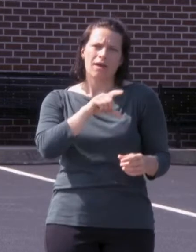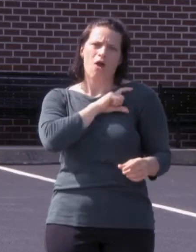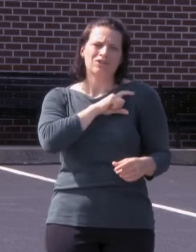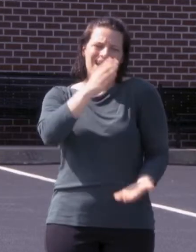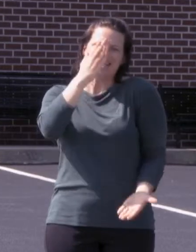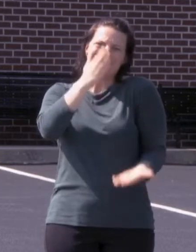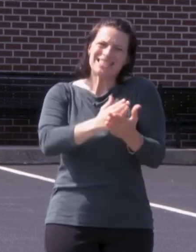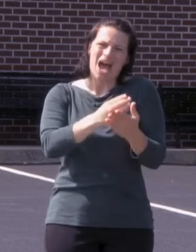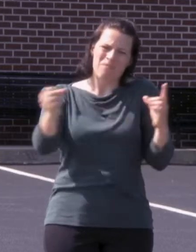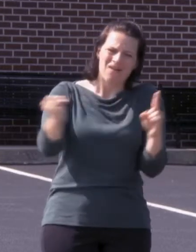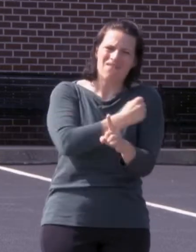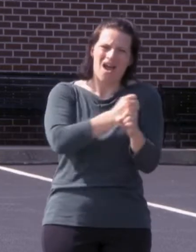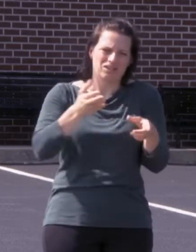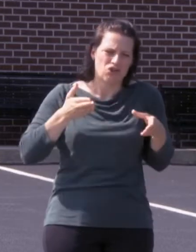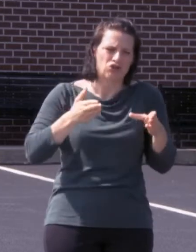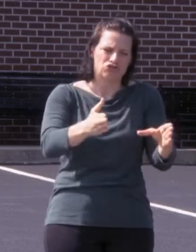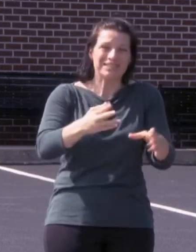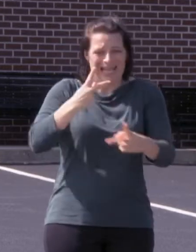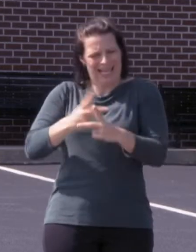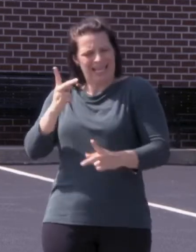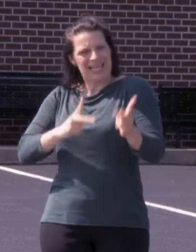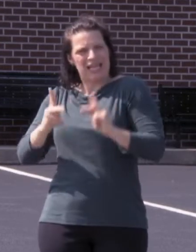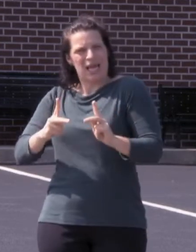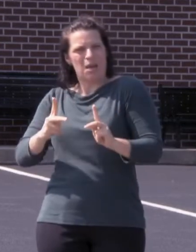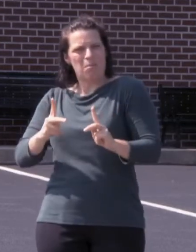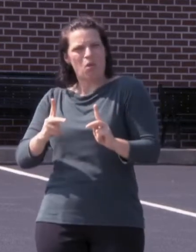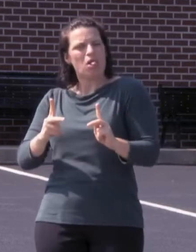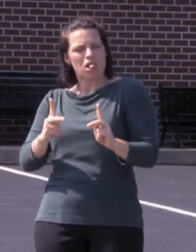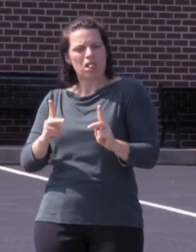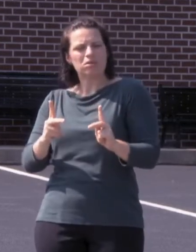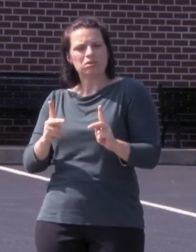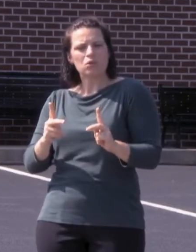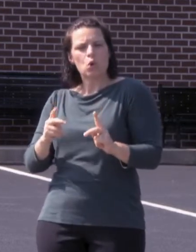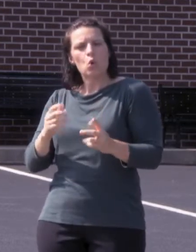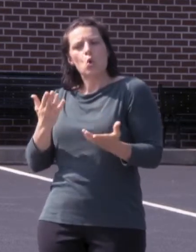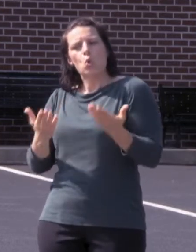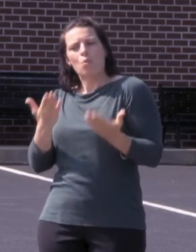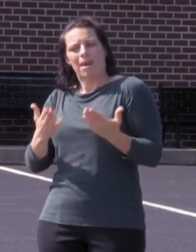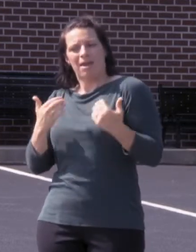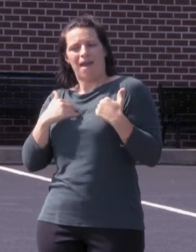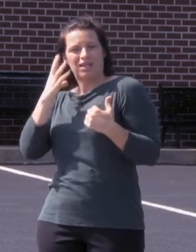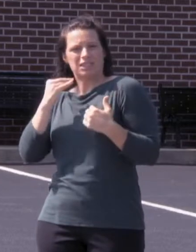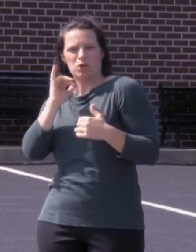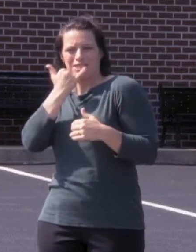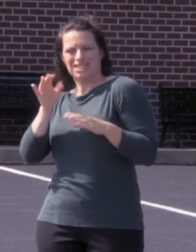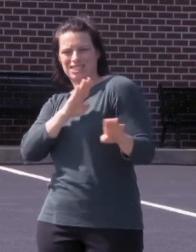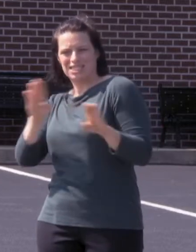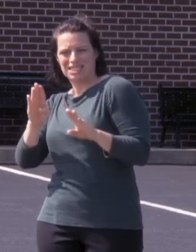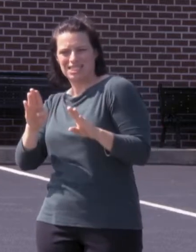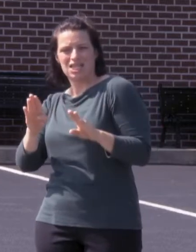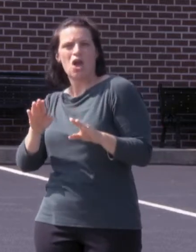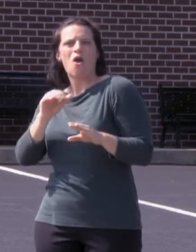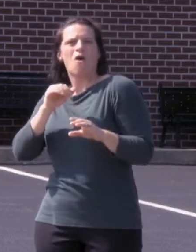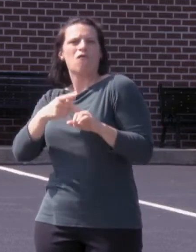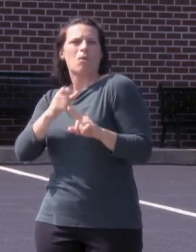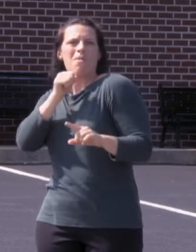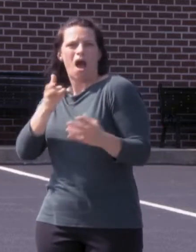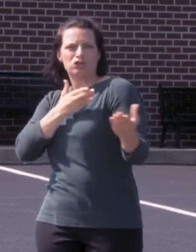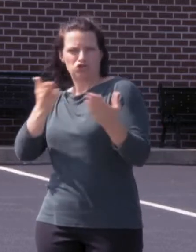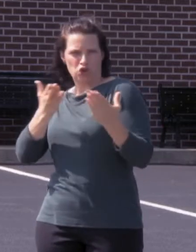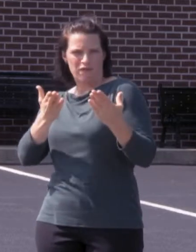violence on our streets and keep people unfit from serving in this noble profession out of our